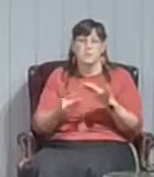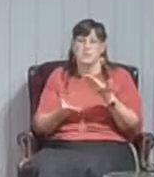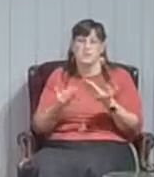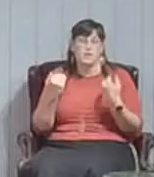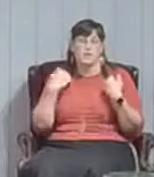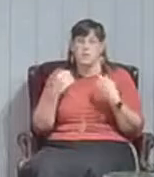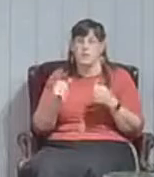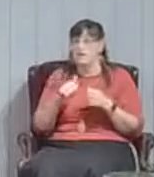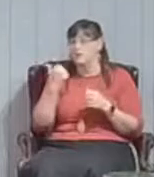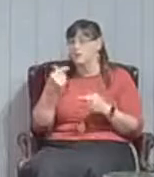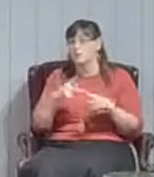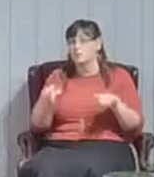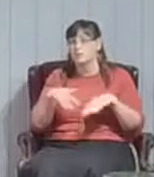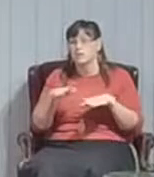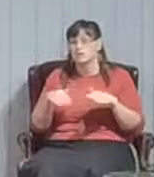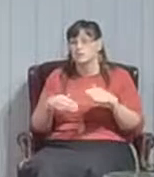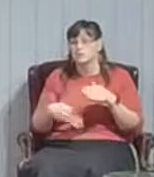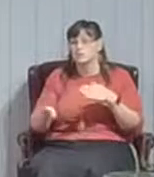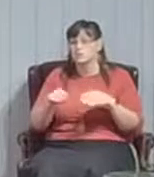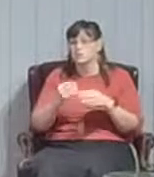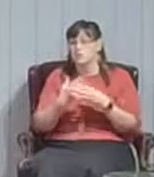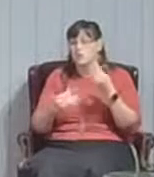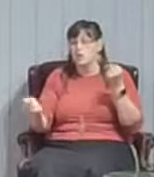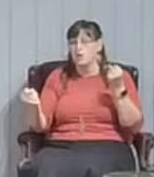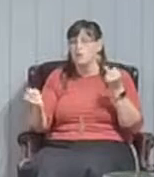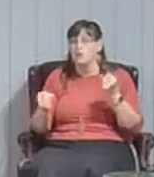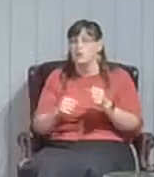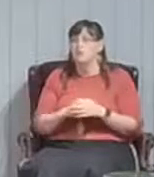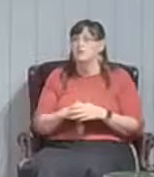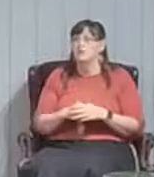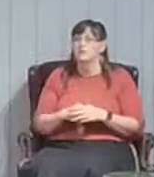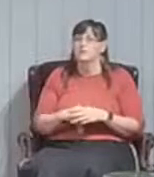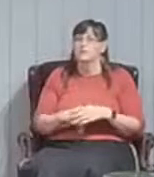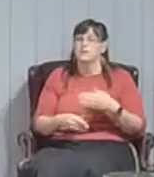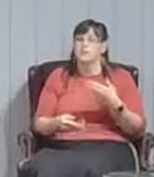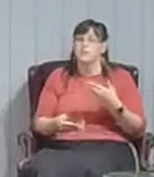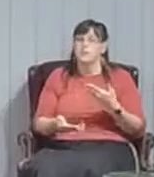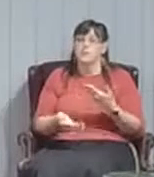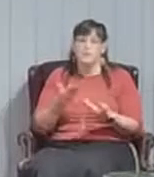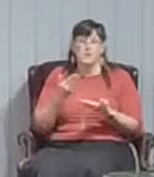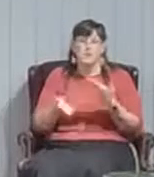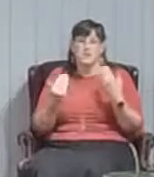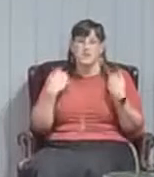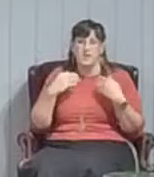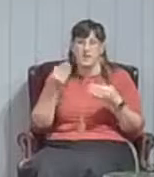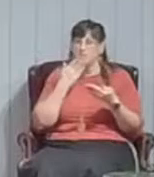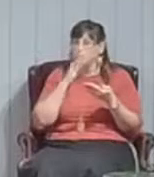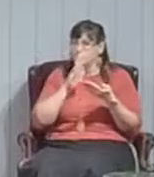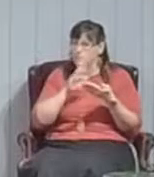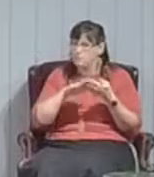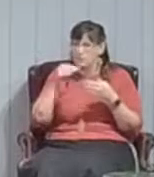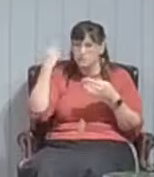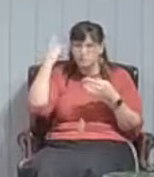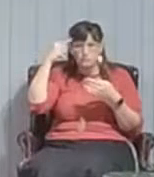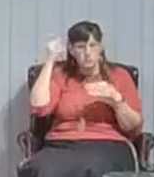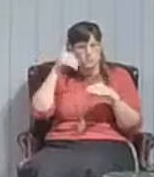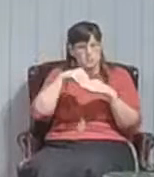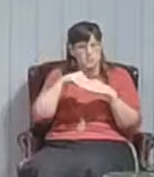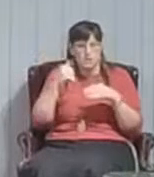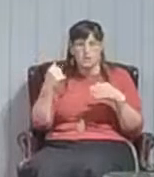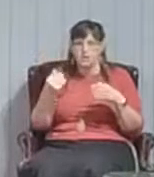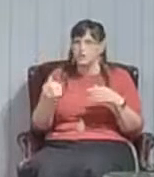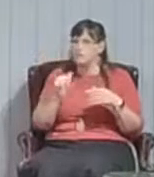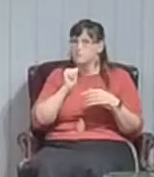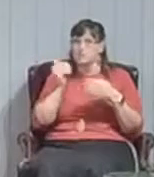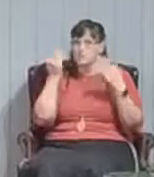it might be that, or it might be that they've got some nefarious things. But they, I mean, they don't get straightened out. I mean, it is, it's not.